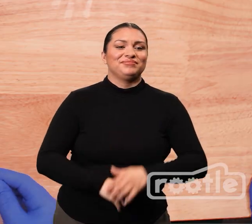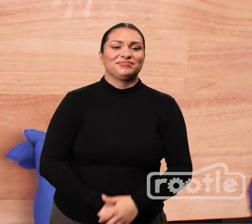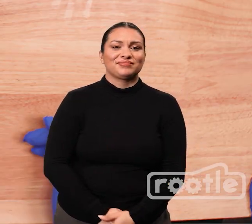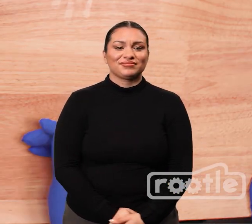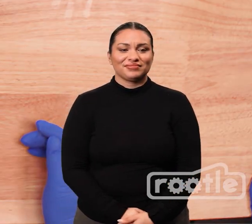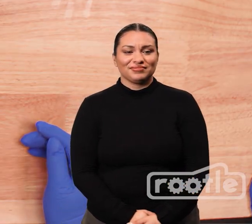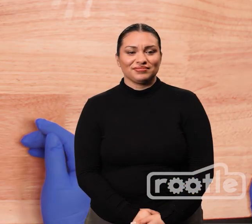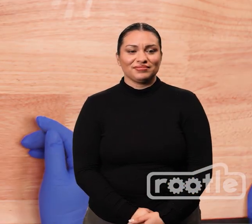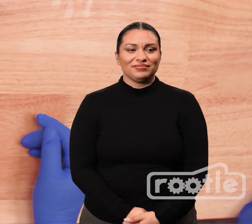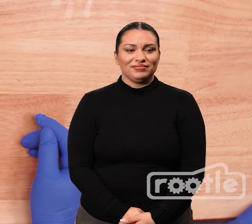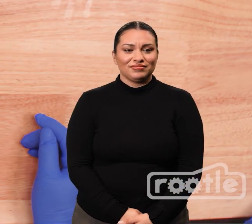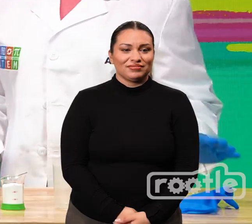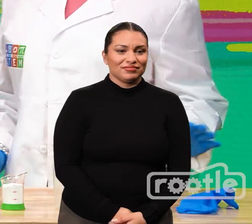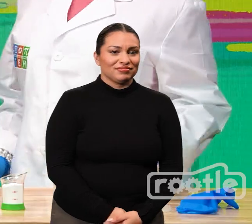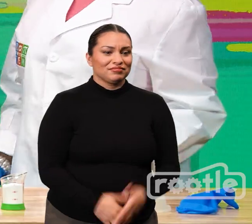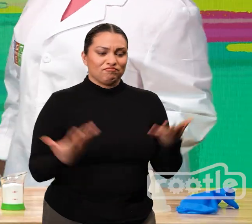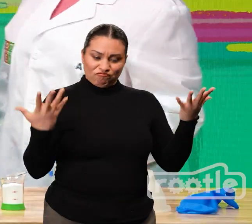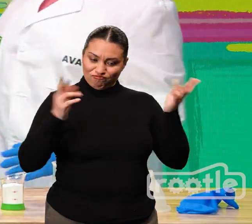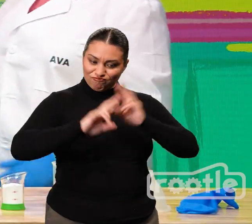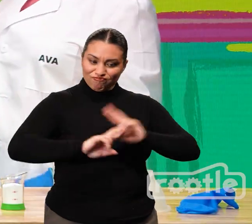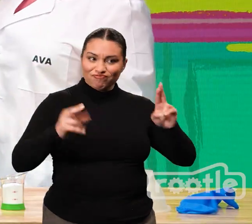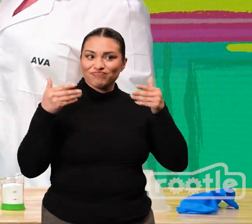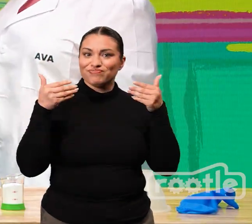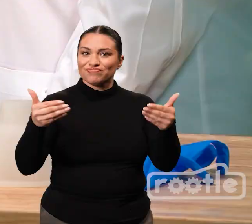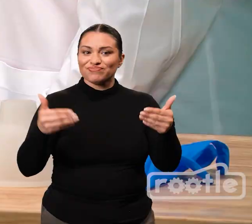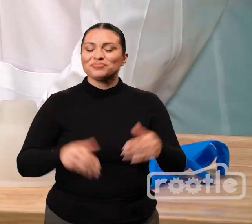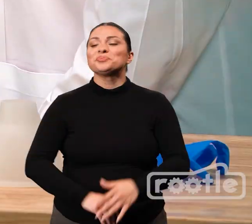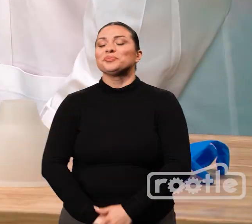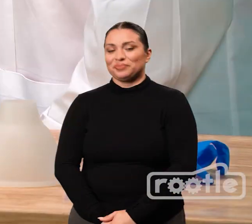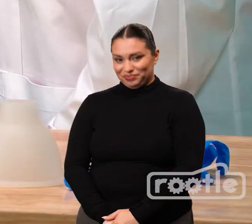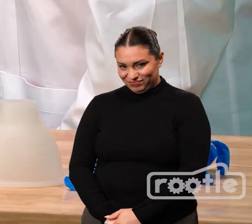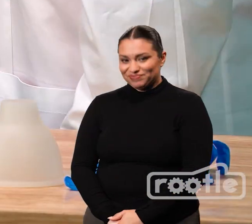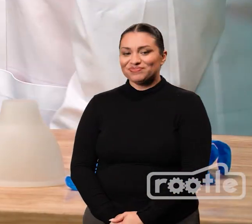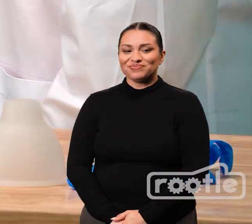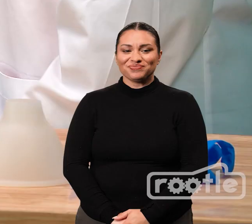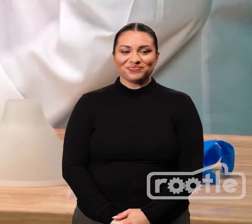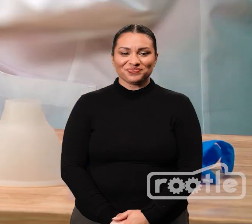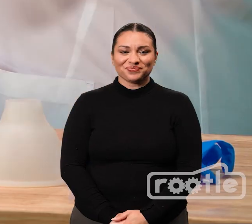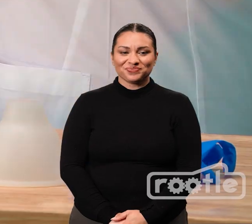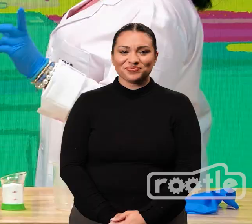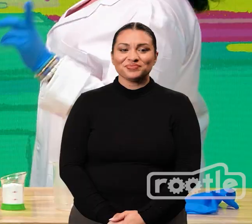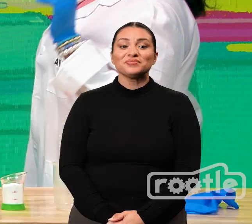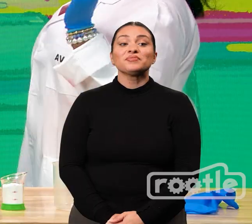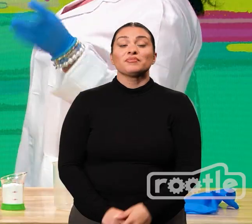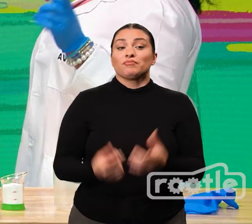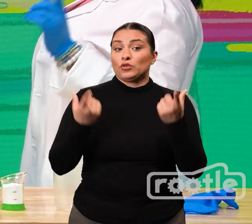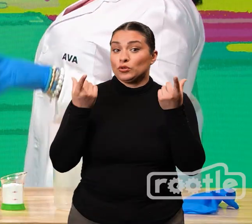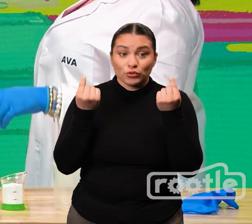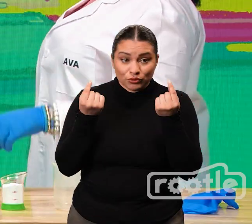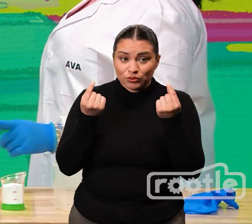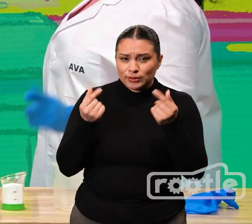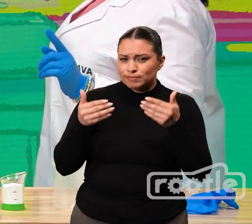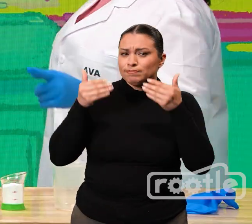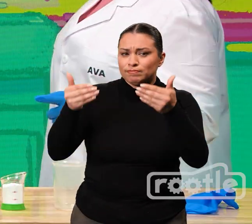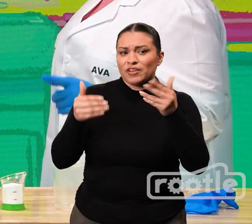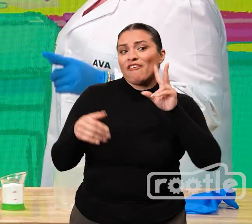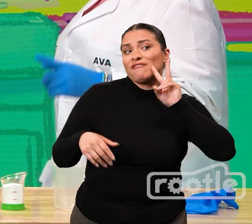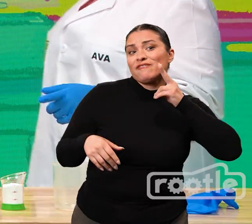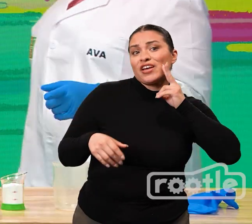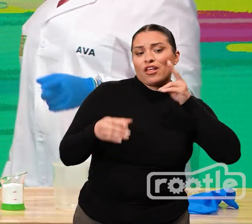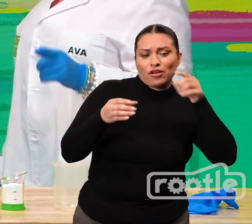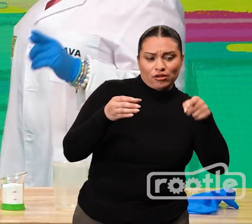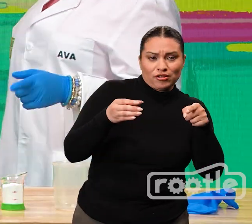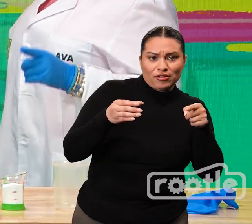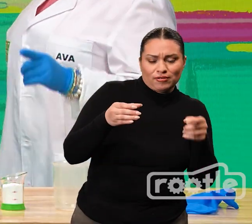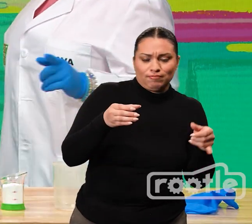latex glove. Looks like we've got it all ready to go. Yes, okay, great. Now step 1. Can you pour the